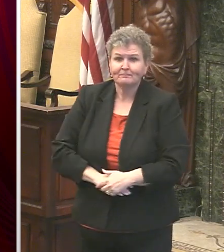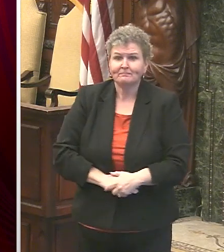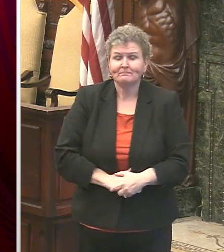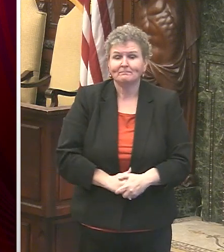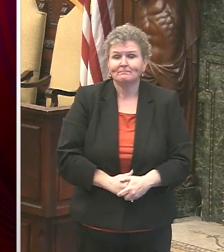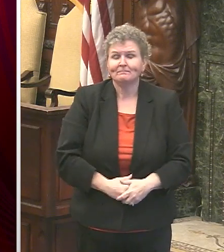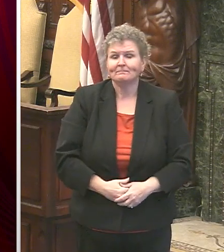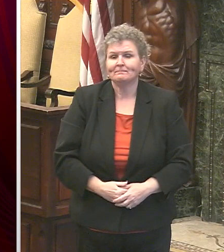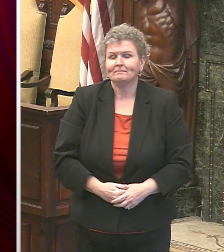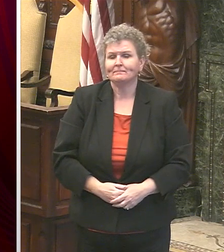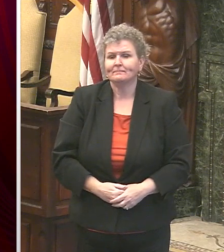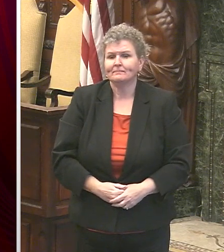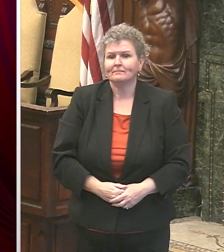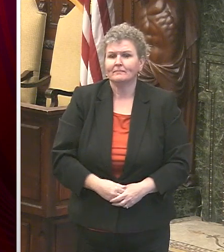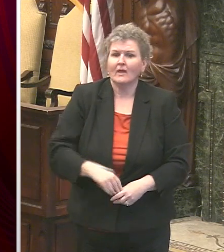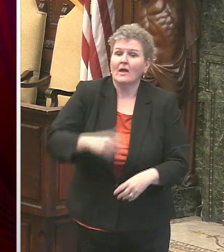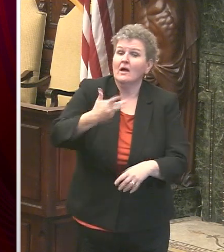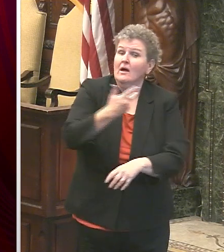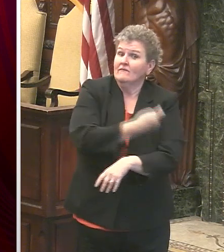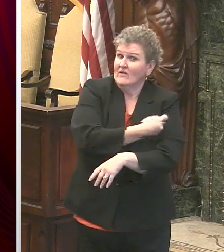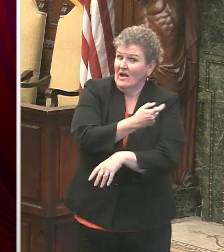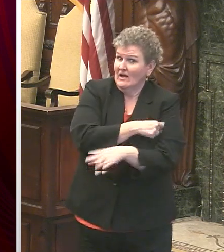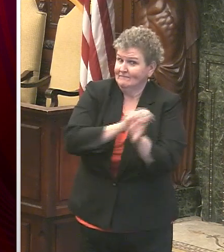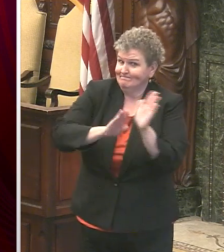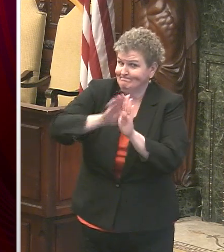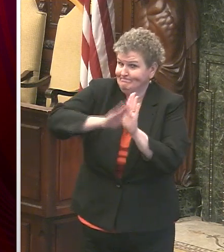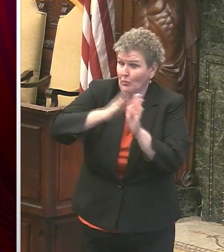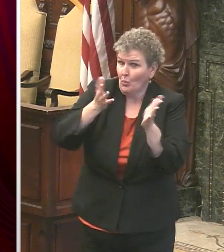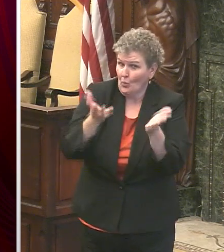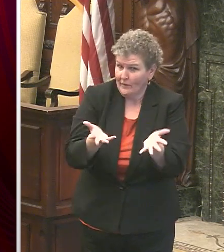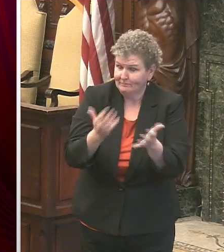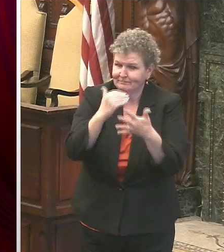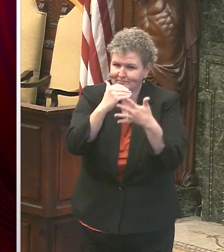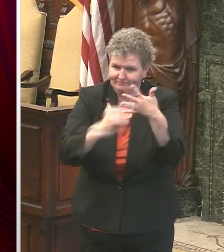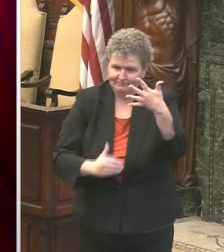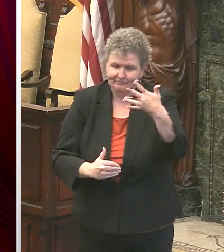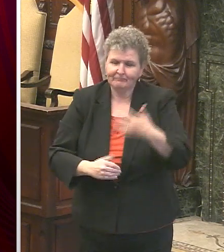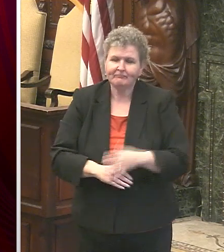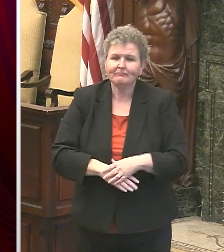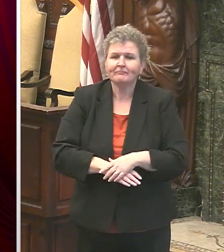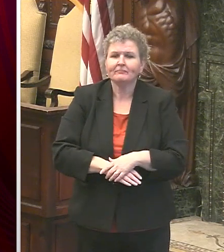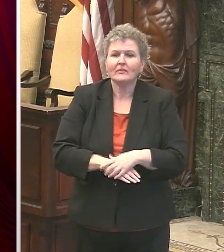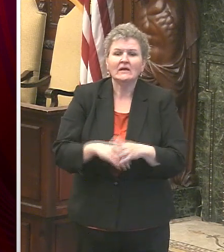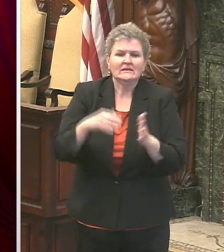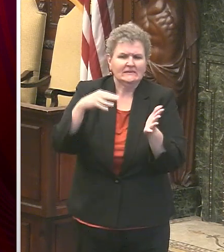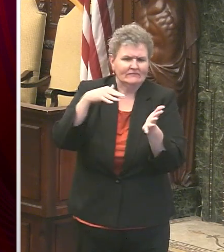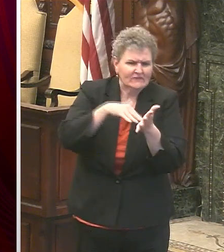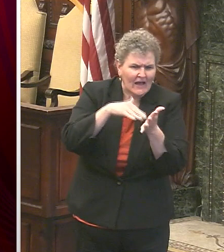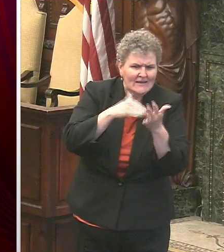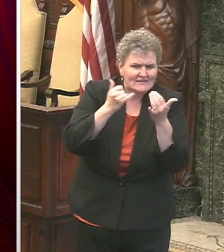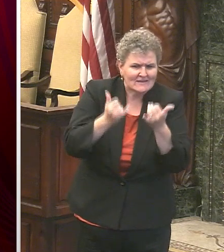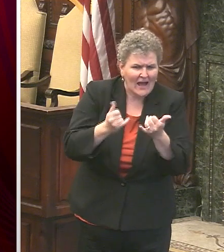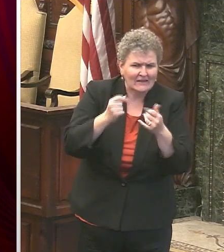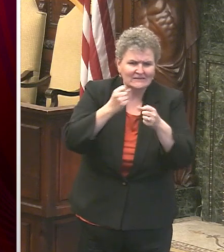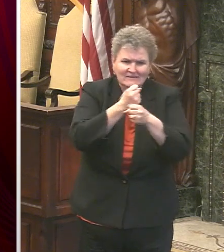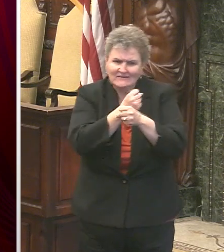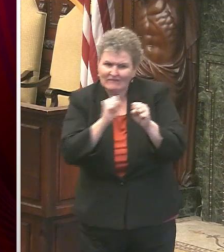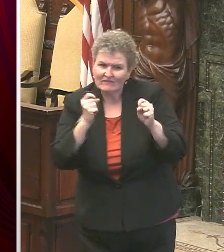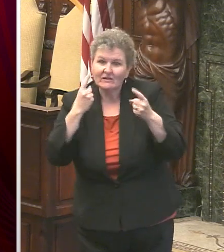few words on vaccine development. Now, a little update on this. There are studies now on the safety and effectiveness